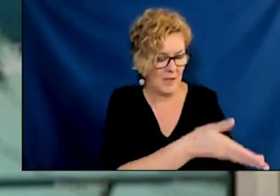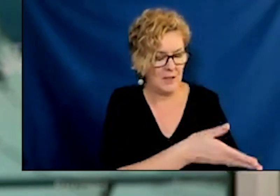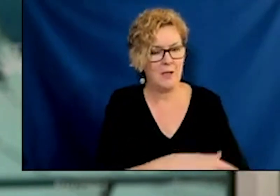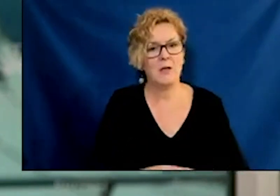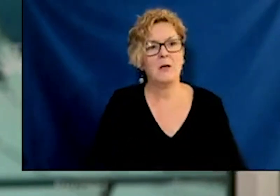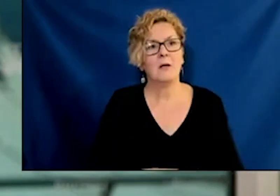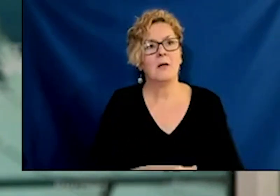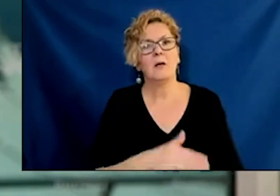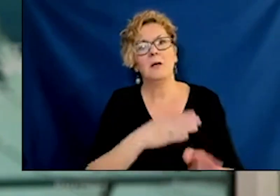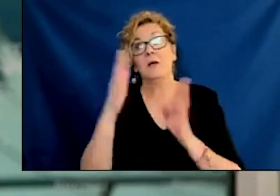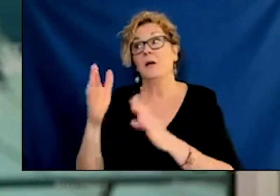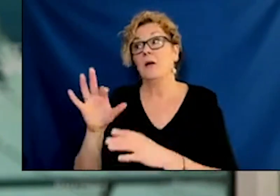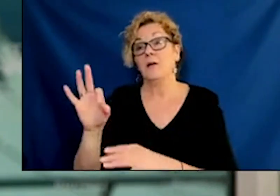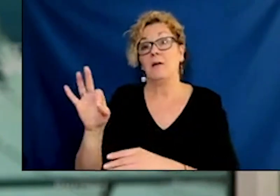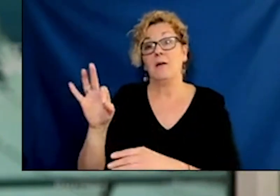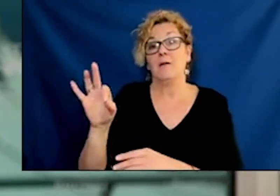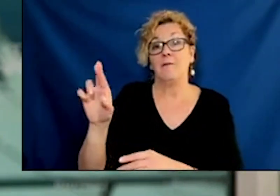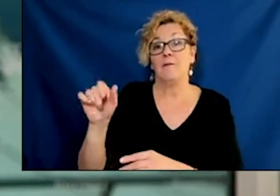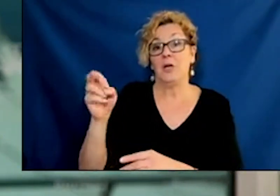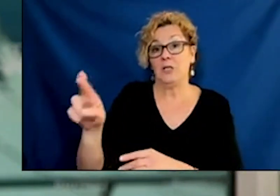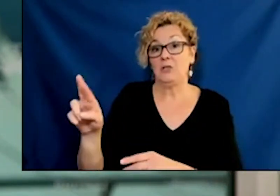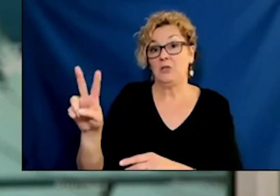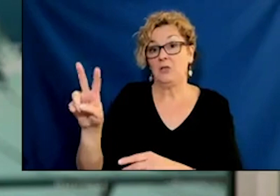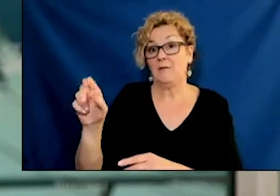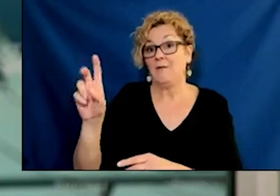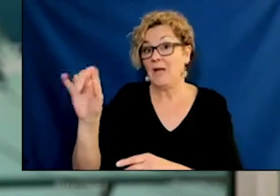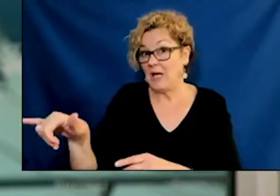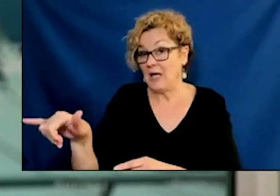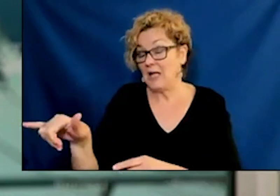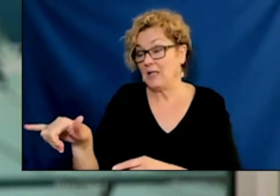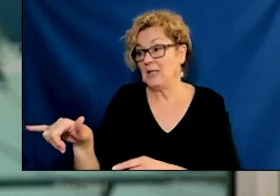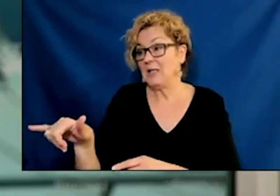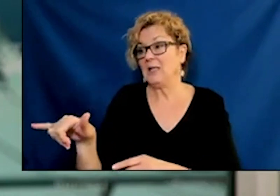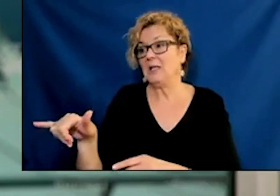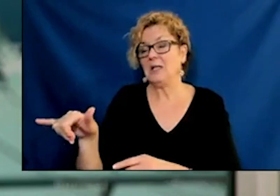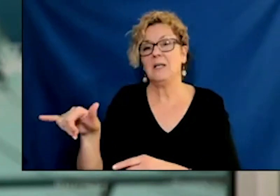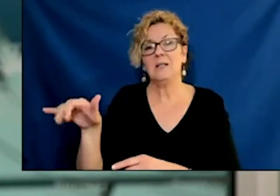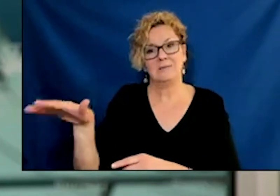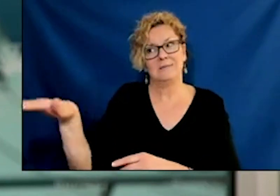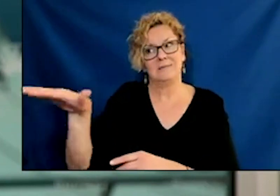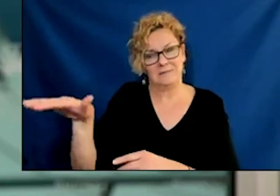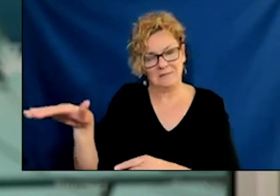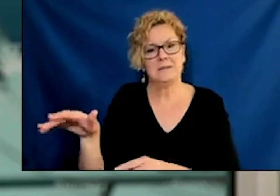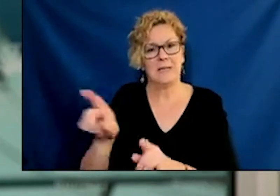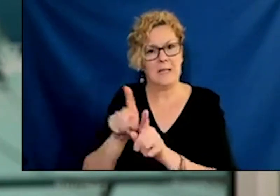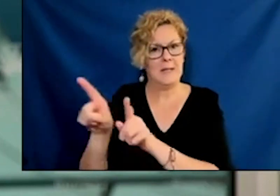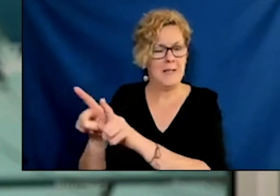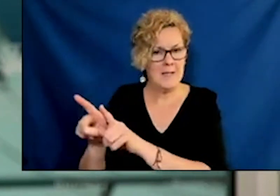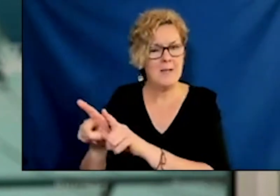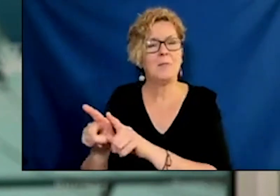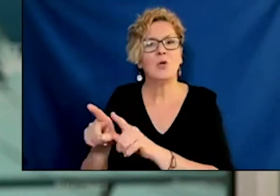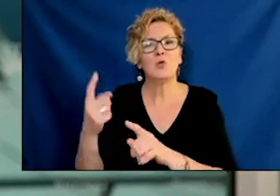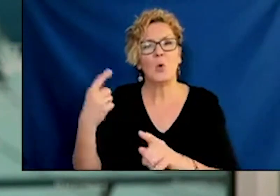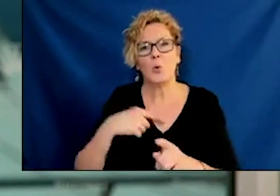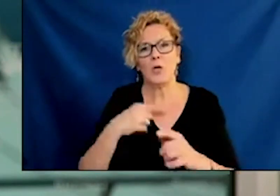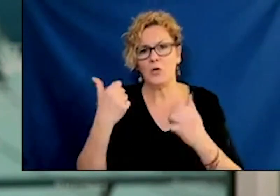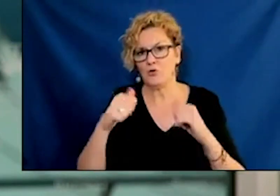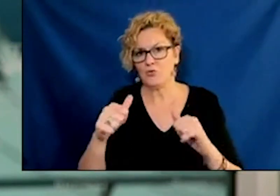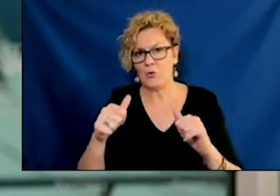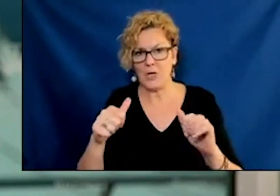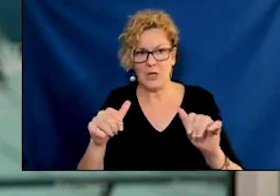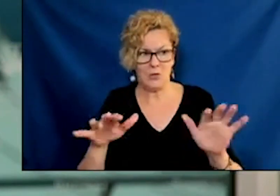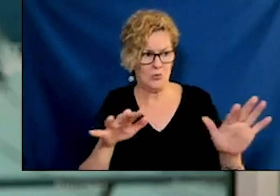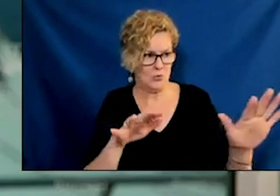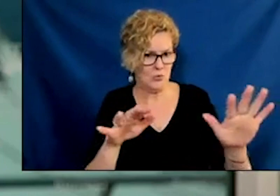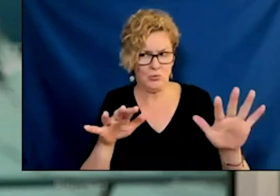in the downtown east side, when they get sick, they often go in to St. Paul's. So it is trying to address the outbreaks